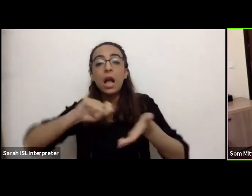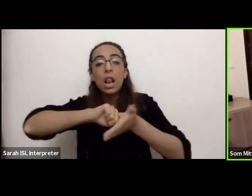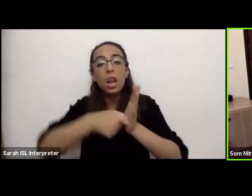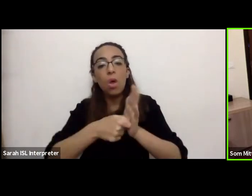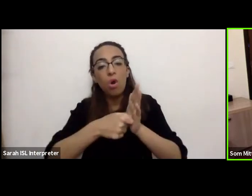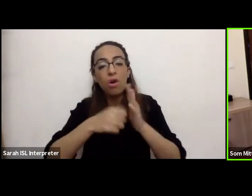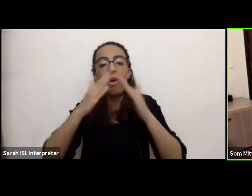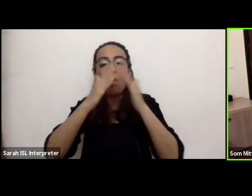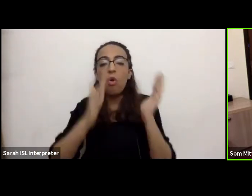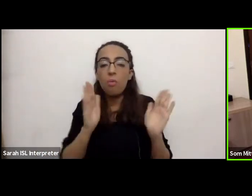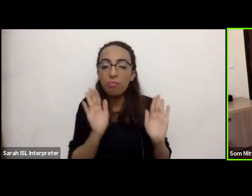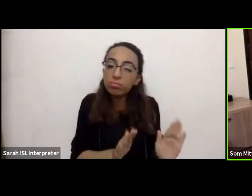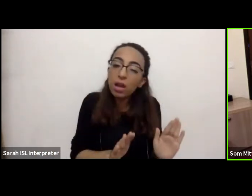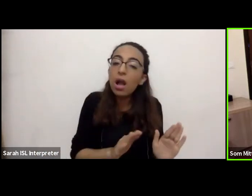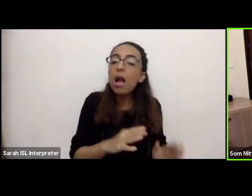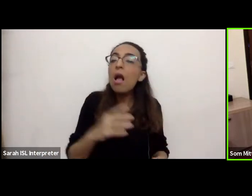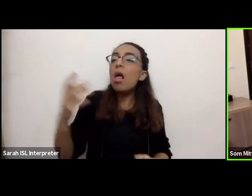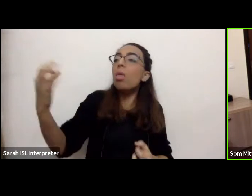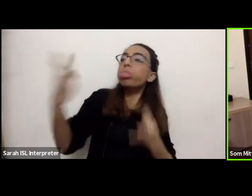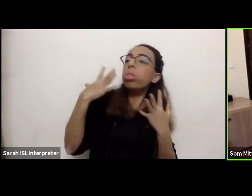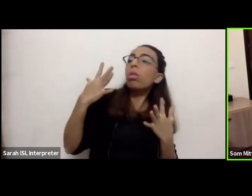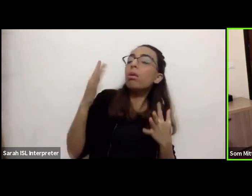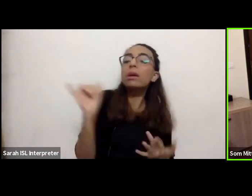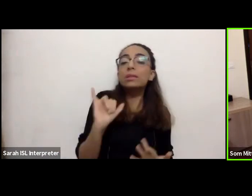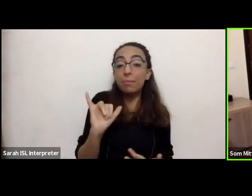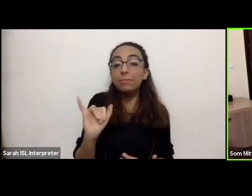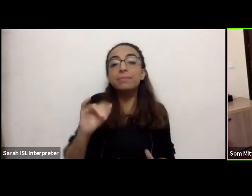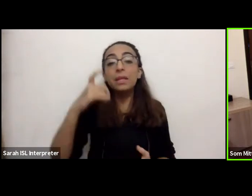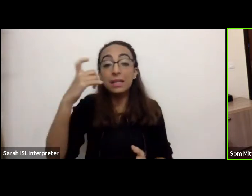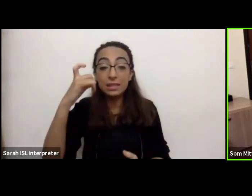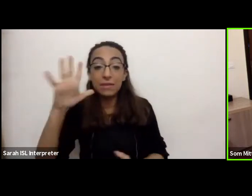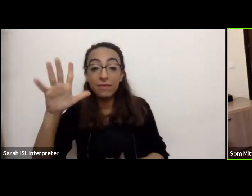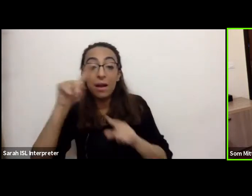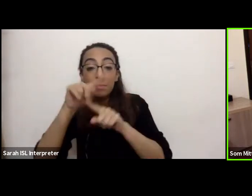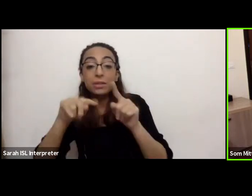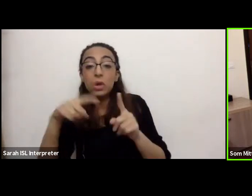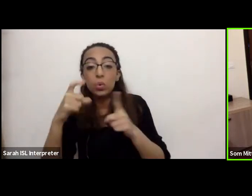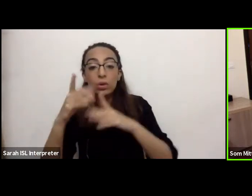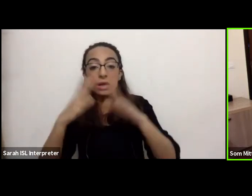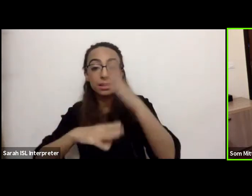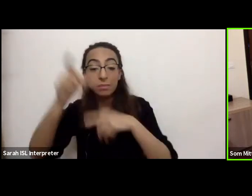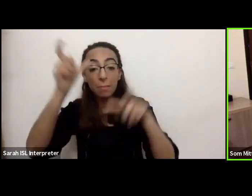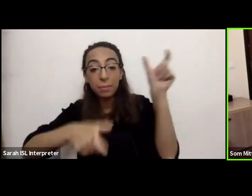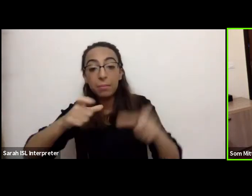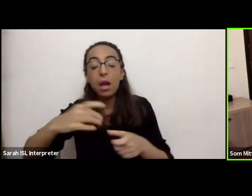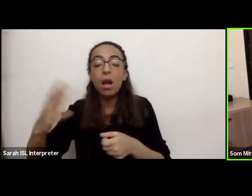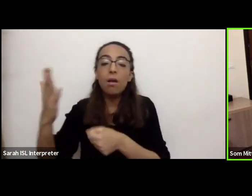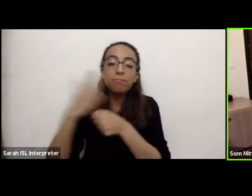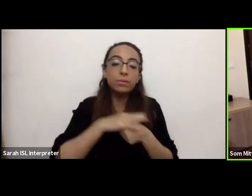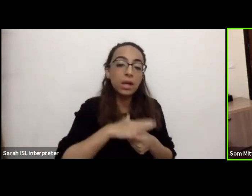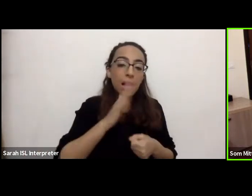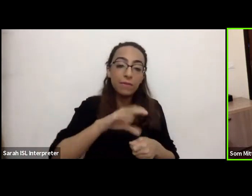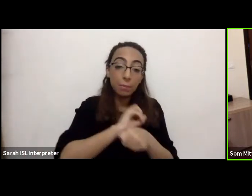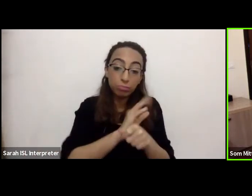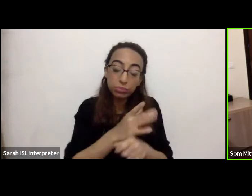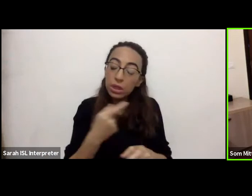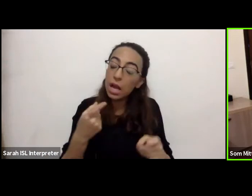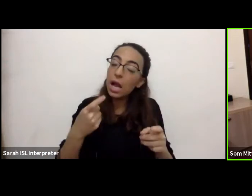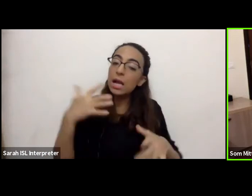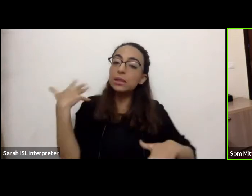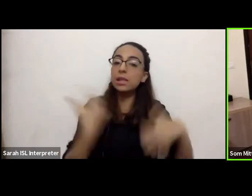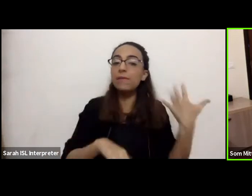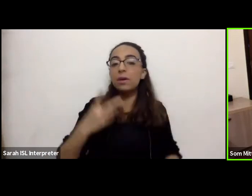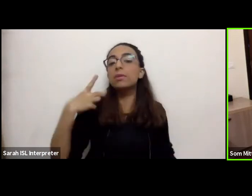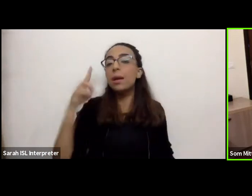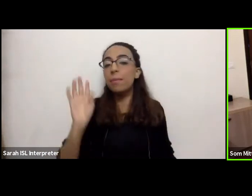Behind. It revealed that 75% of the people with disabilities face acute problems during the lockdown. And